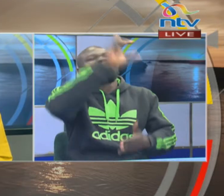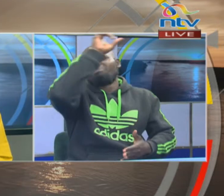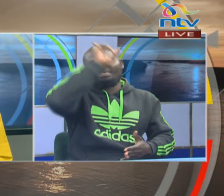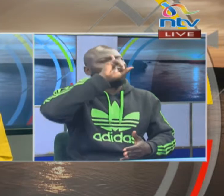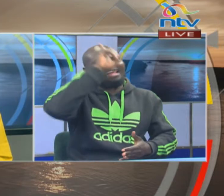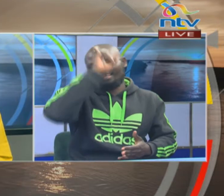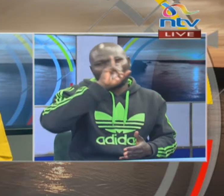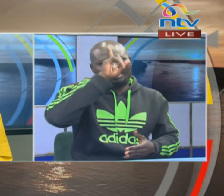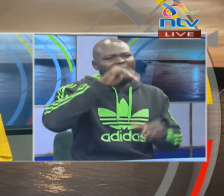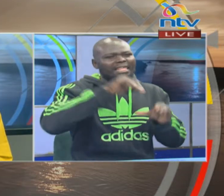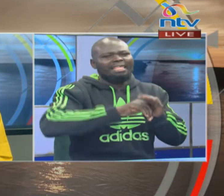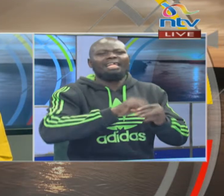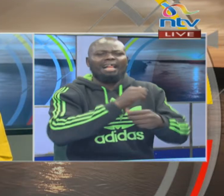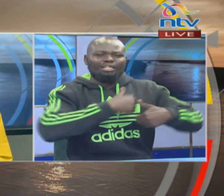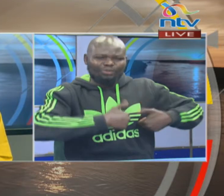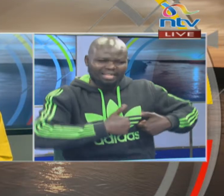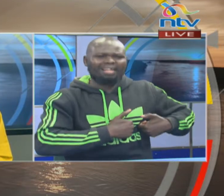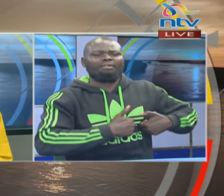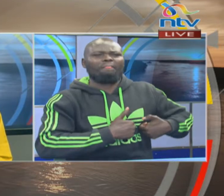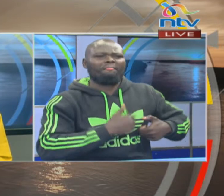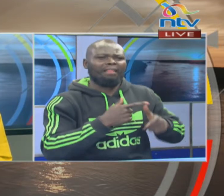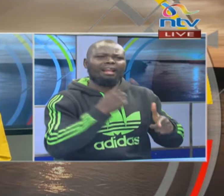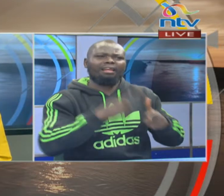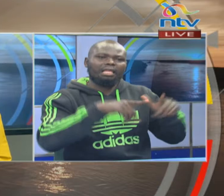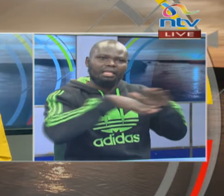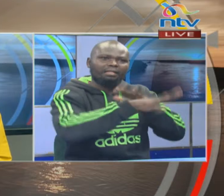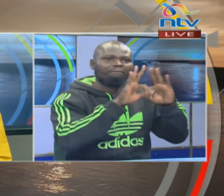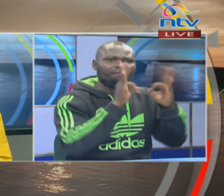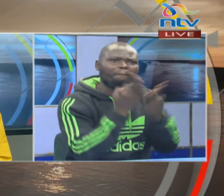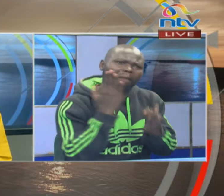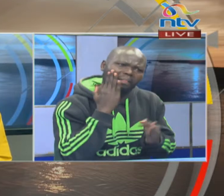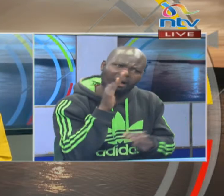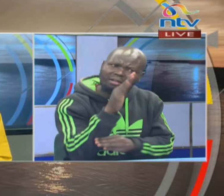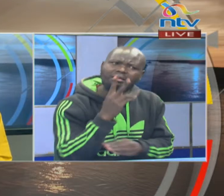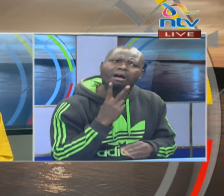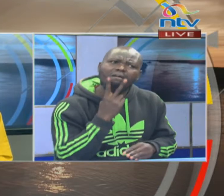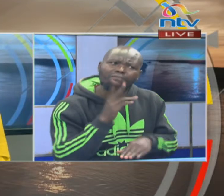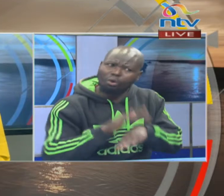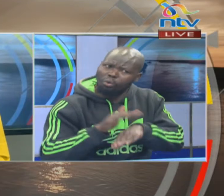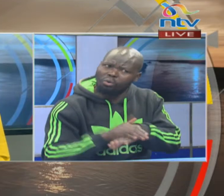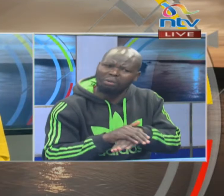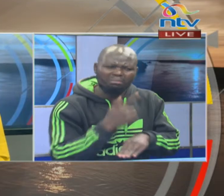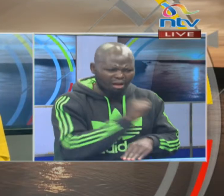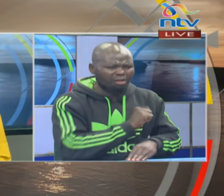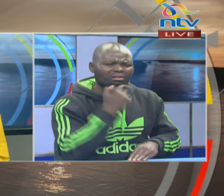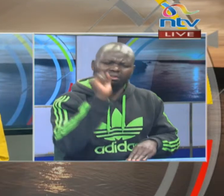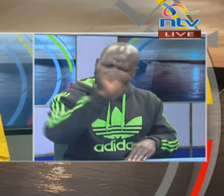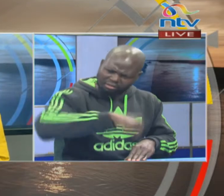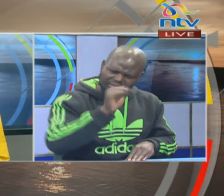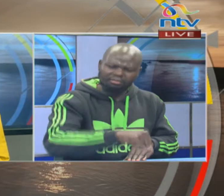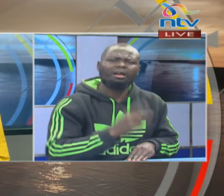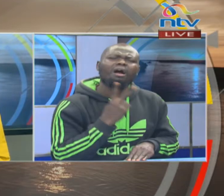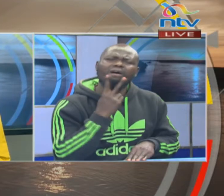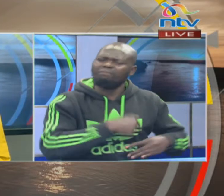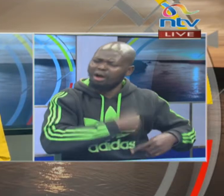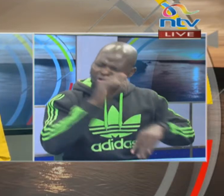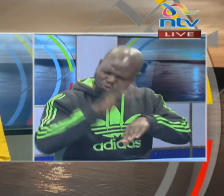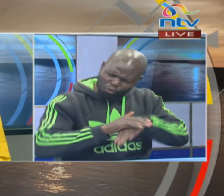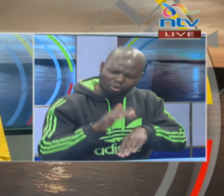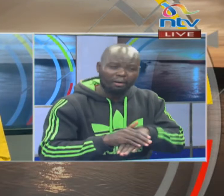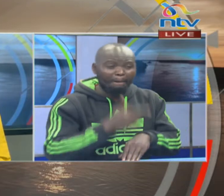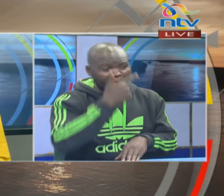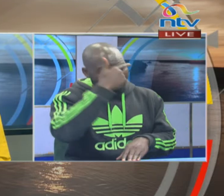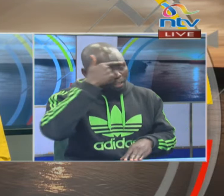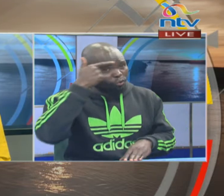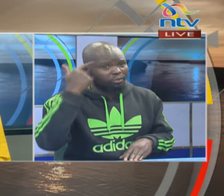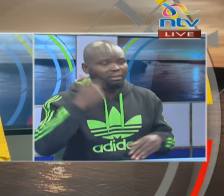everything, so we were serious. And then after that, when she also told her